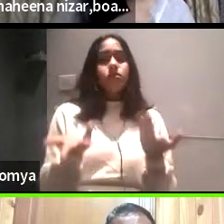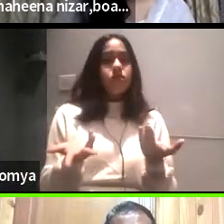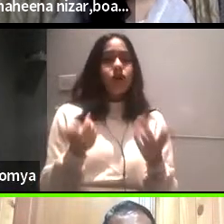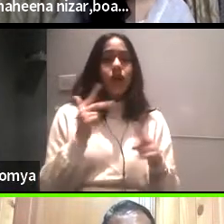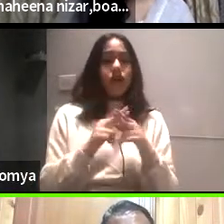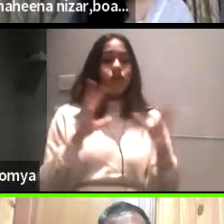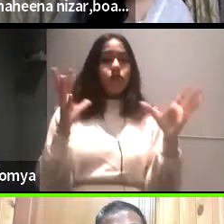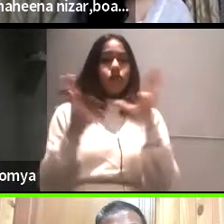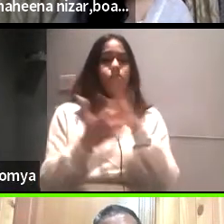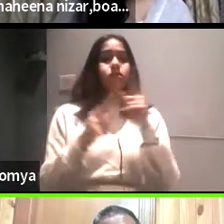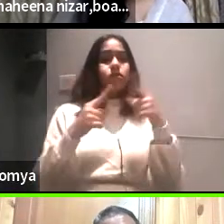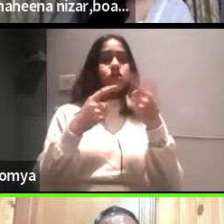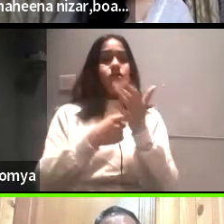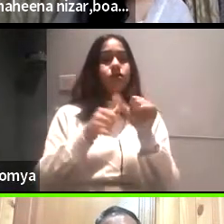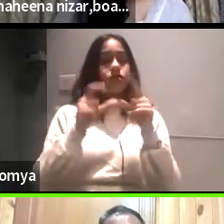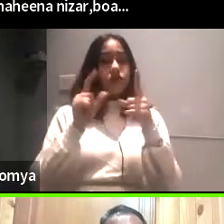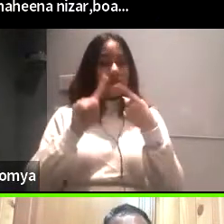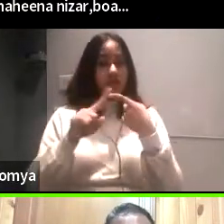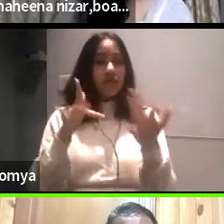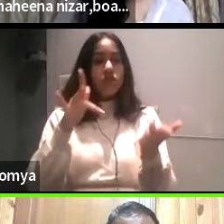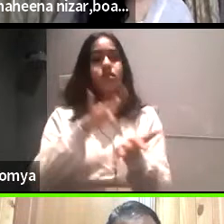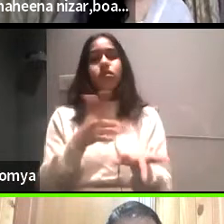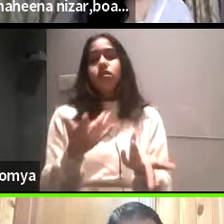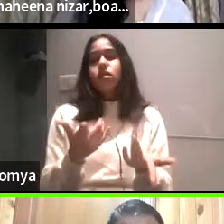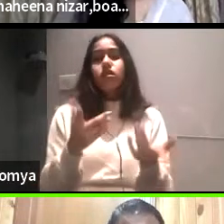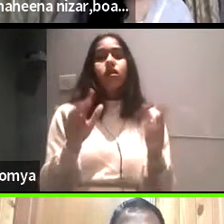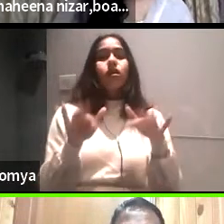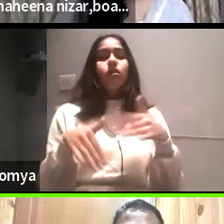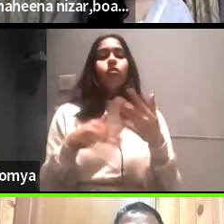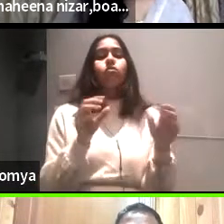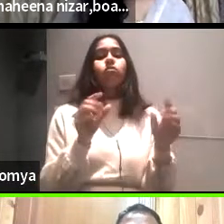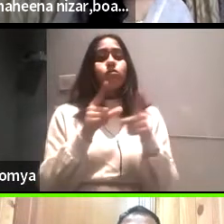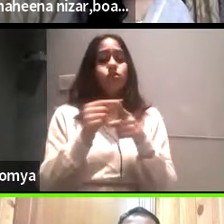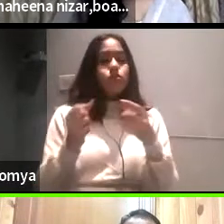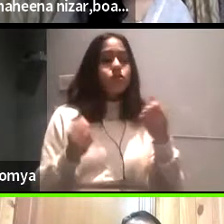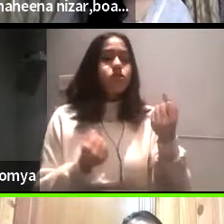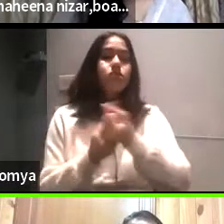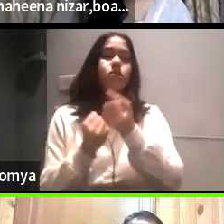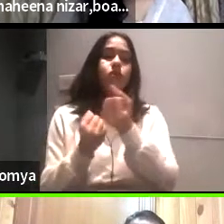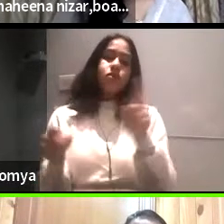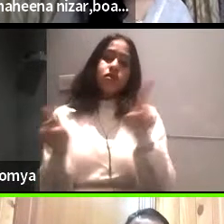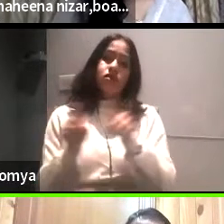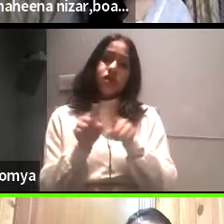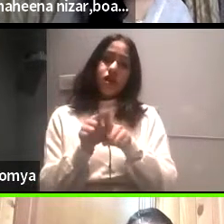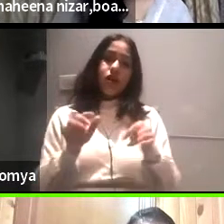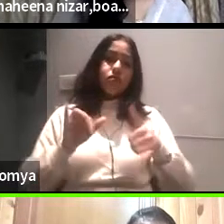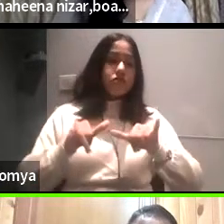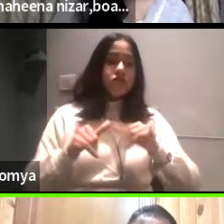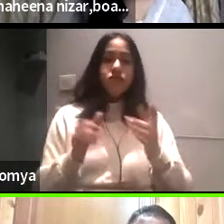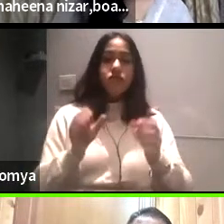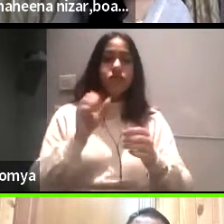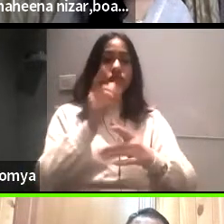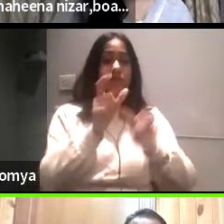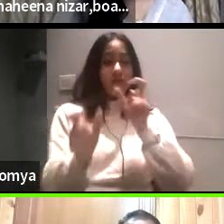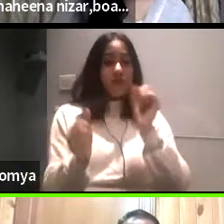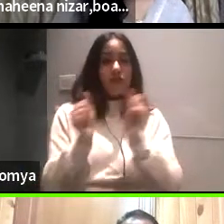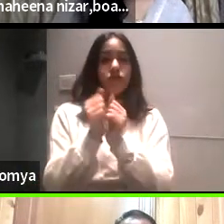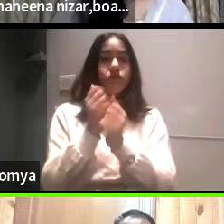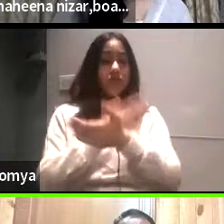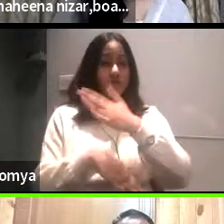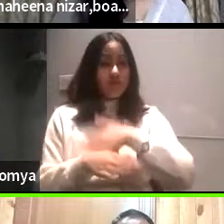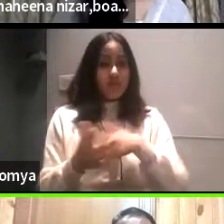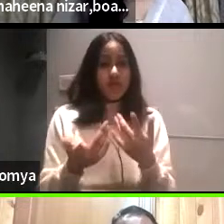Center played? How did World Trade Center supported this entire cause of people with disability